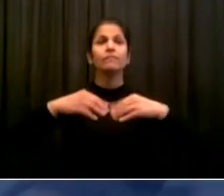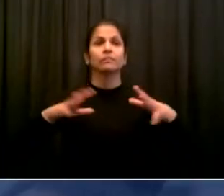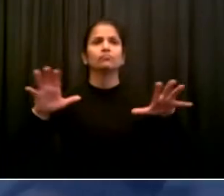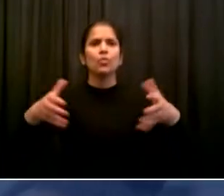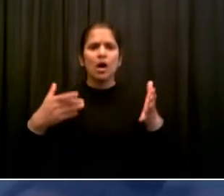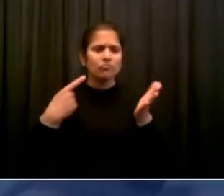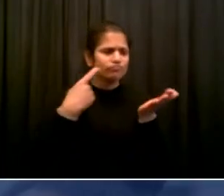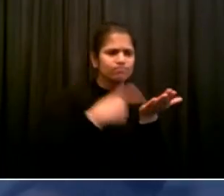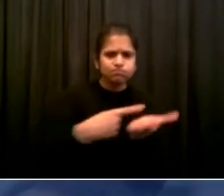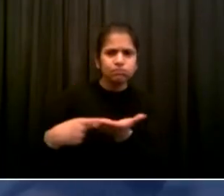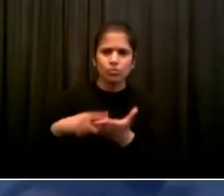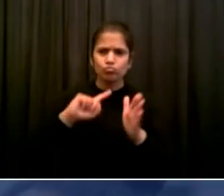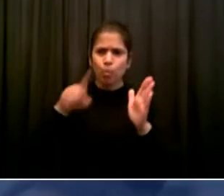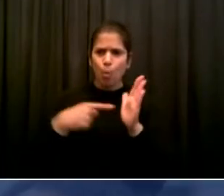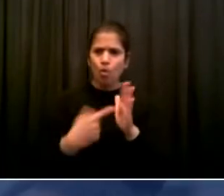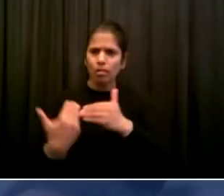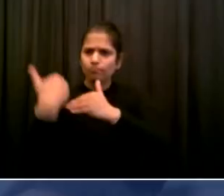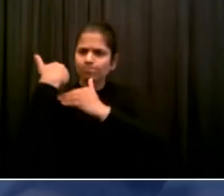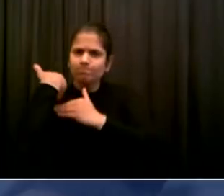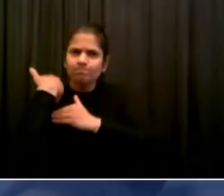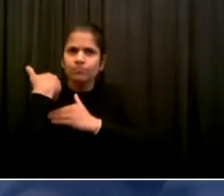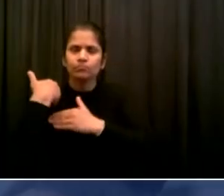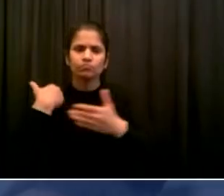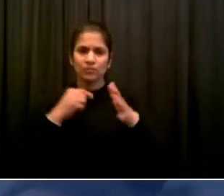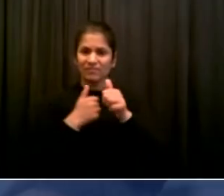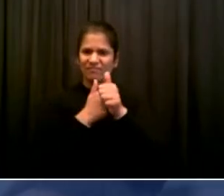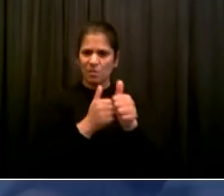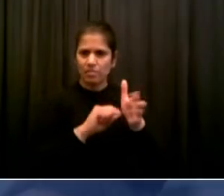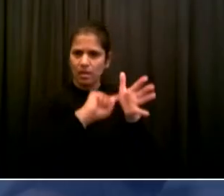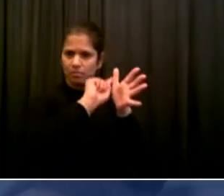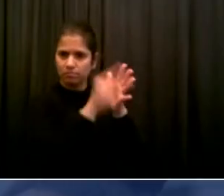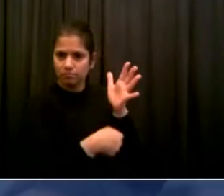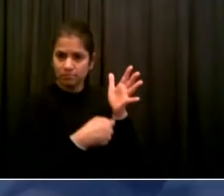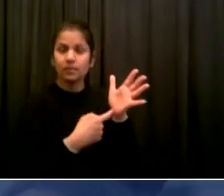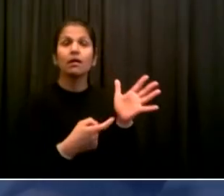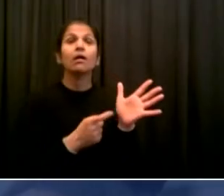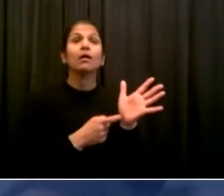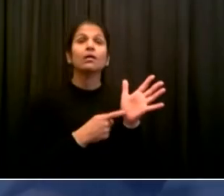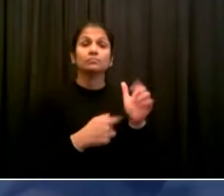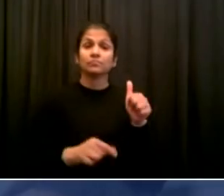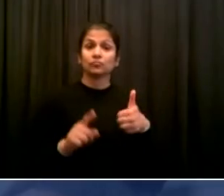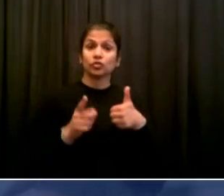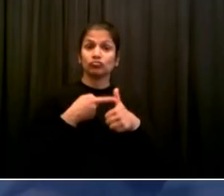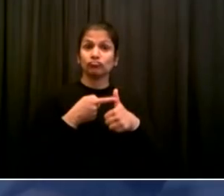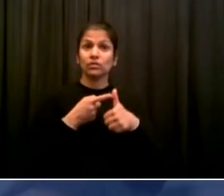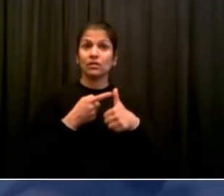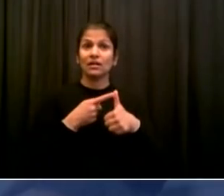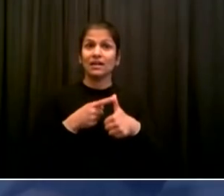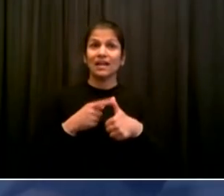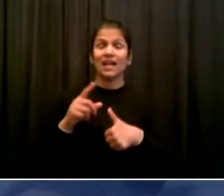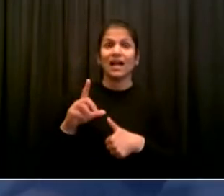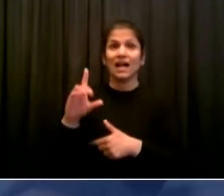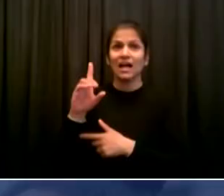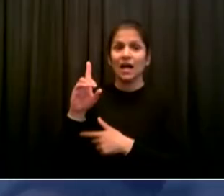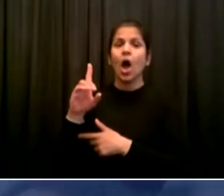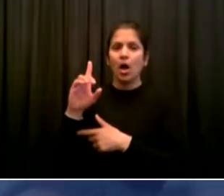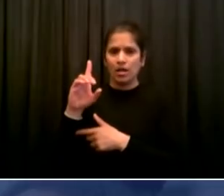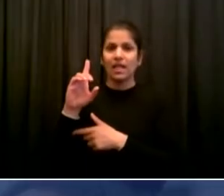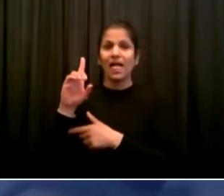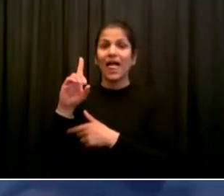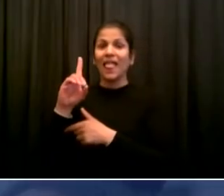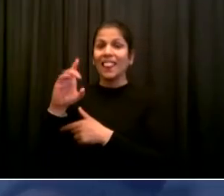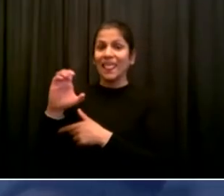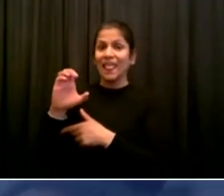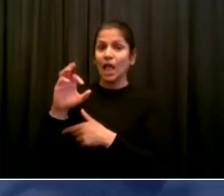themes pervaded everything we did. Number 1, decriminalizing poverty, ending that